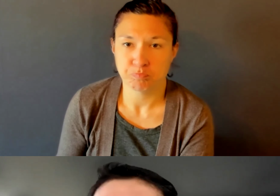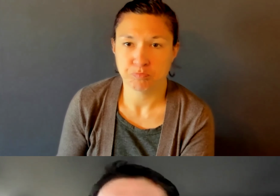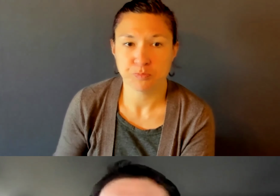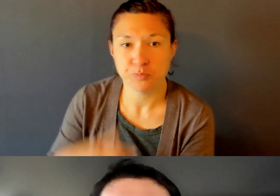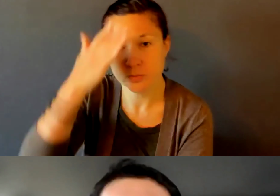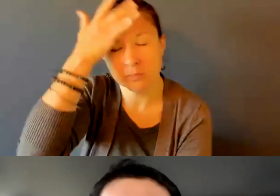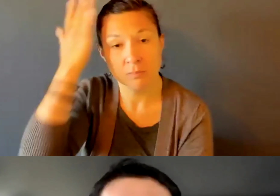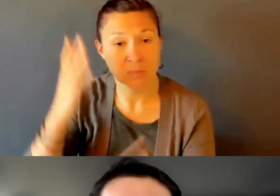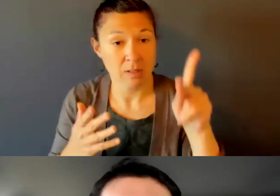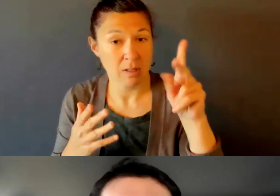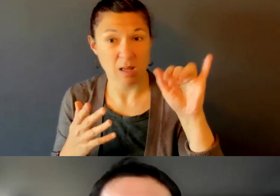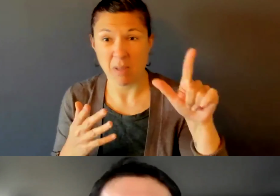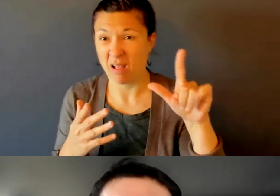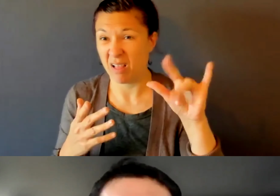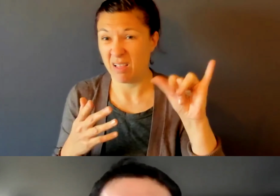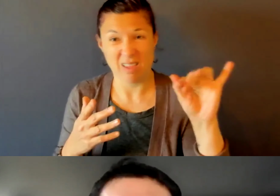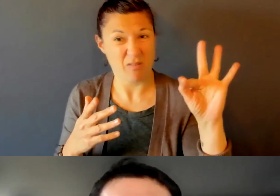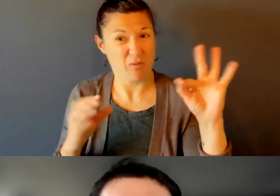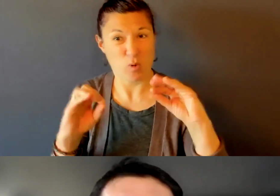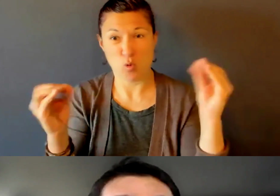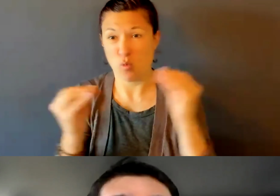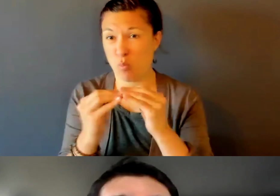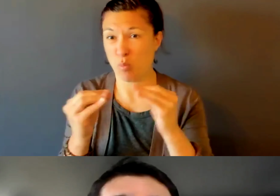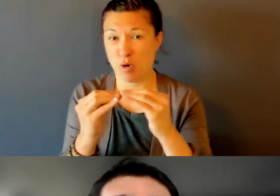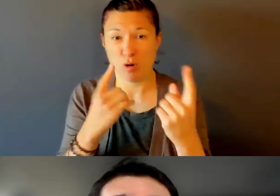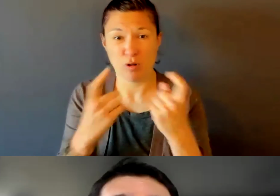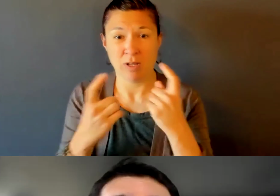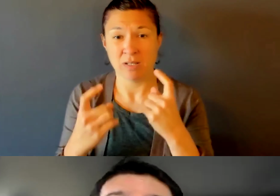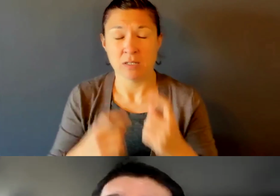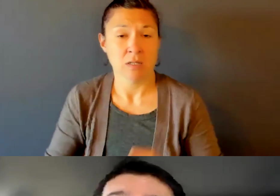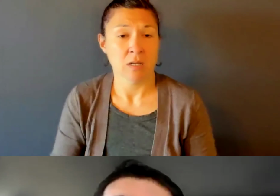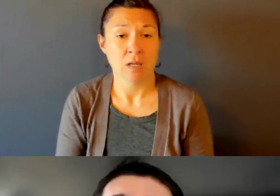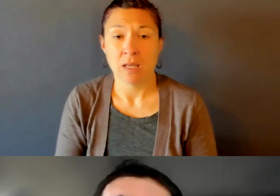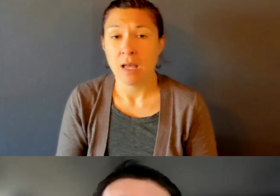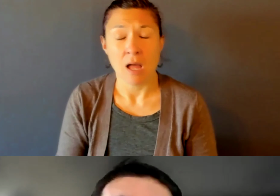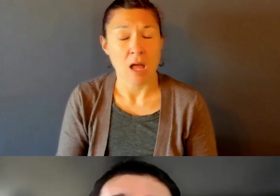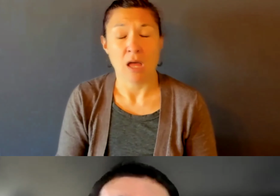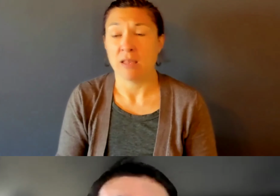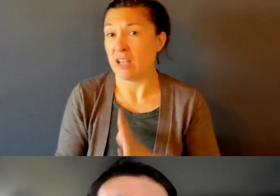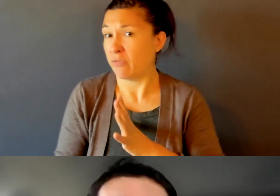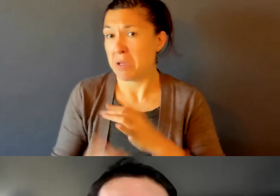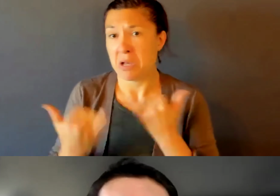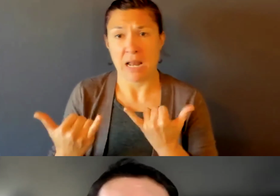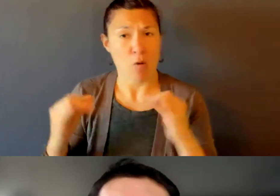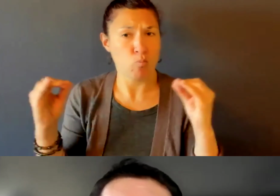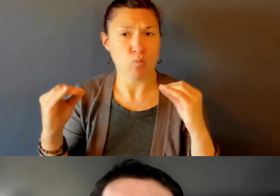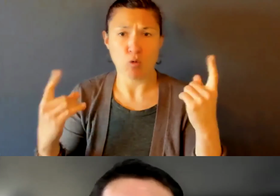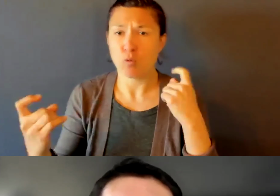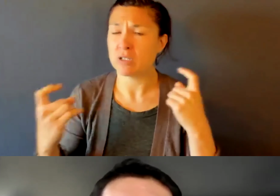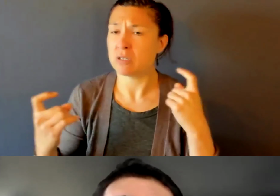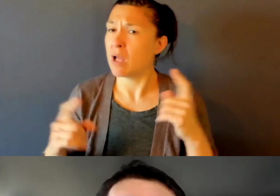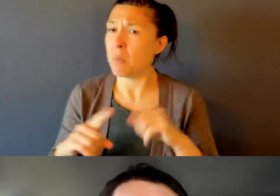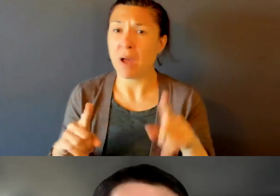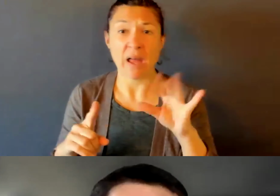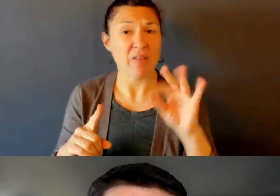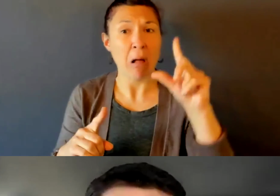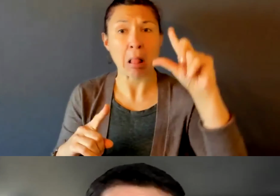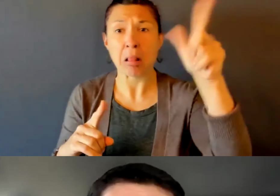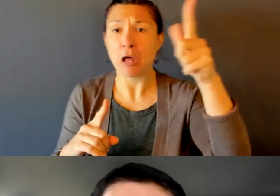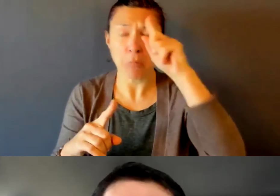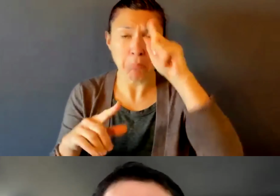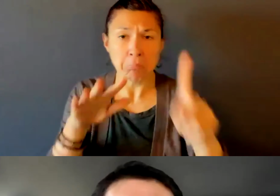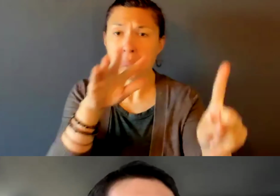Okay, if not, if there are no more questions, I'd like to encourage you all, if you do have any questions that come up in the next few days or weeks, or when